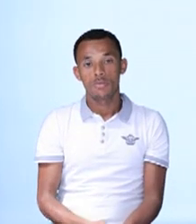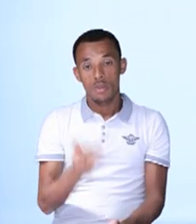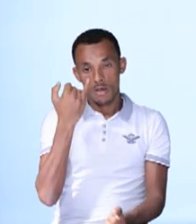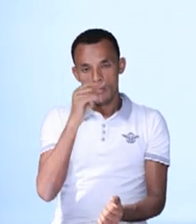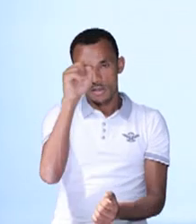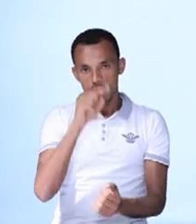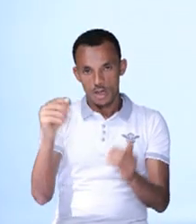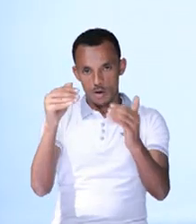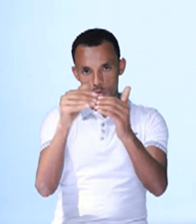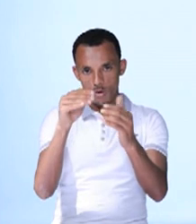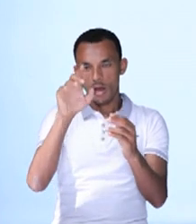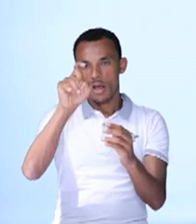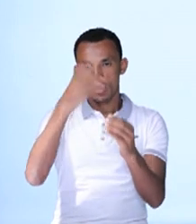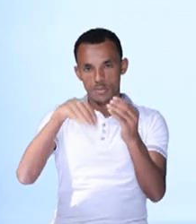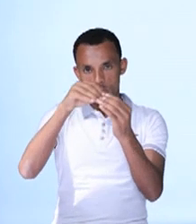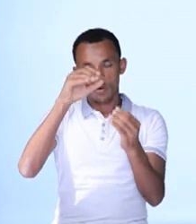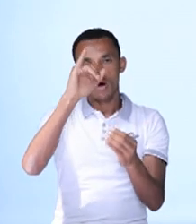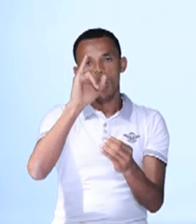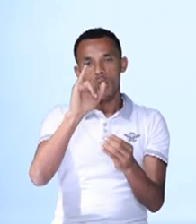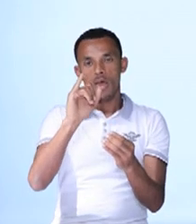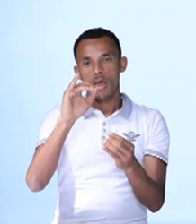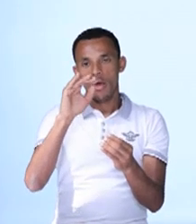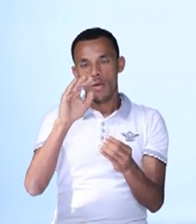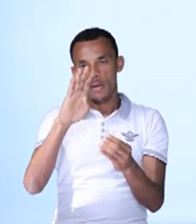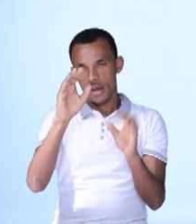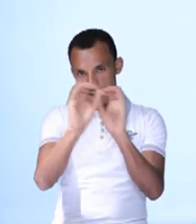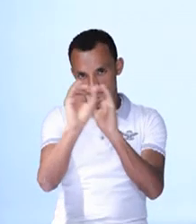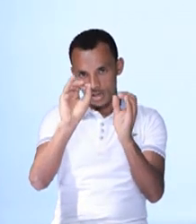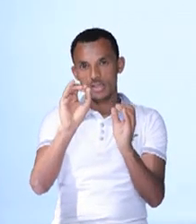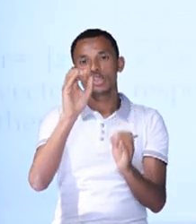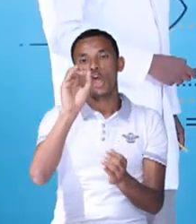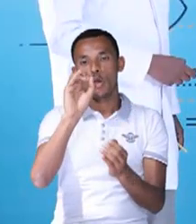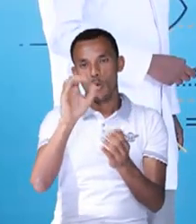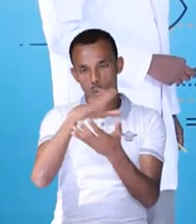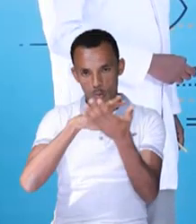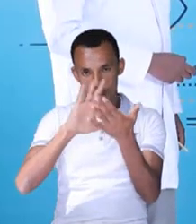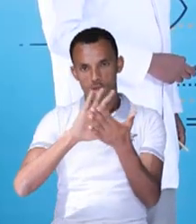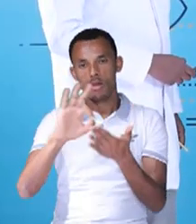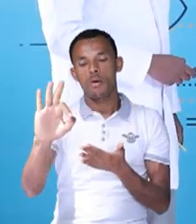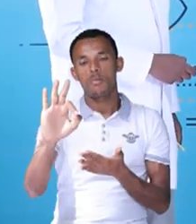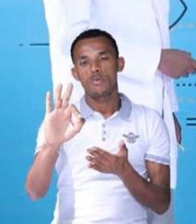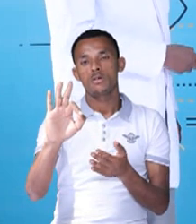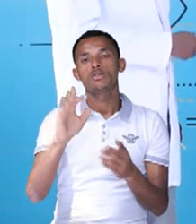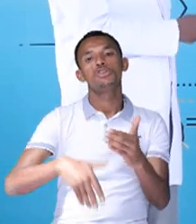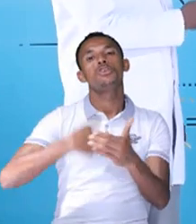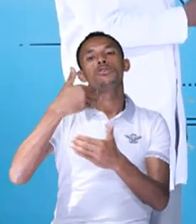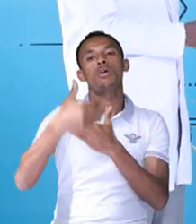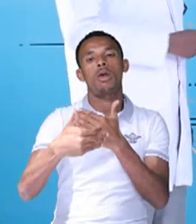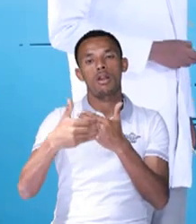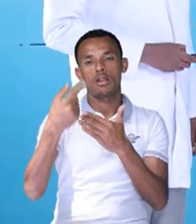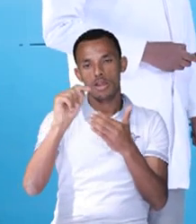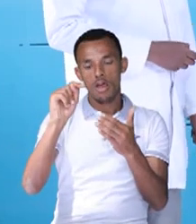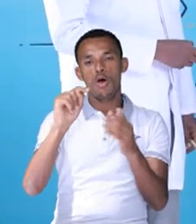If z is equal to x plus yi be a non-zero complex number, then